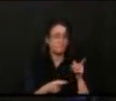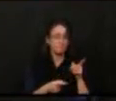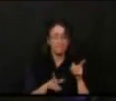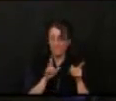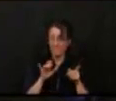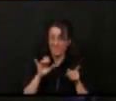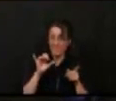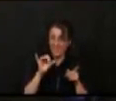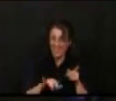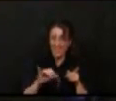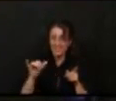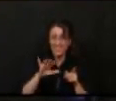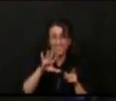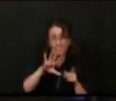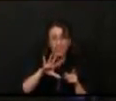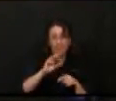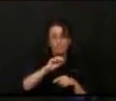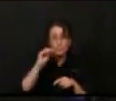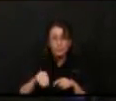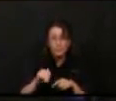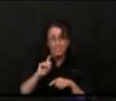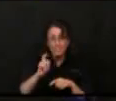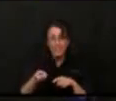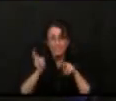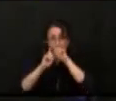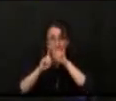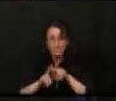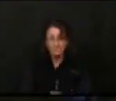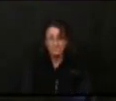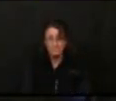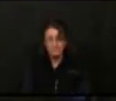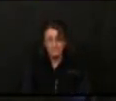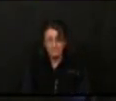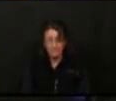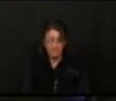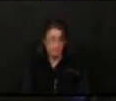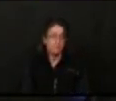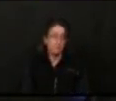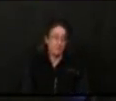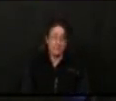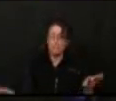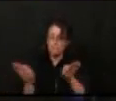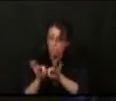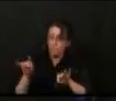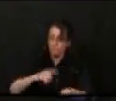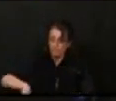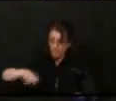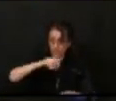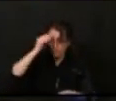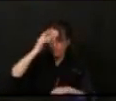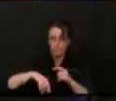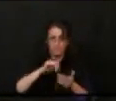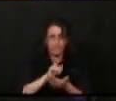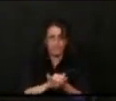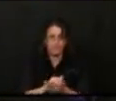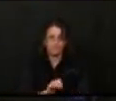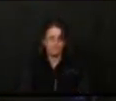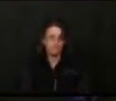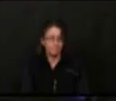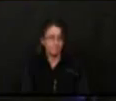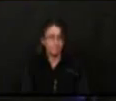5% municipal tax increase. So we need to think about that as we're developing the budget. There are a number